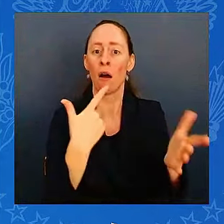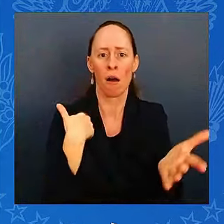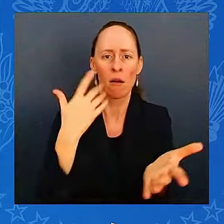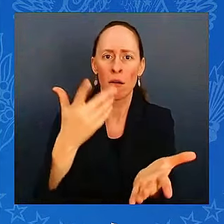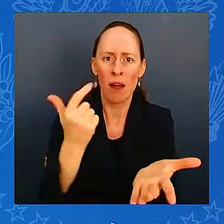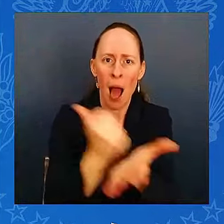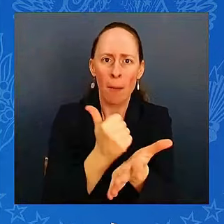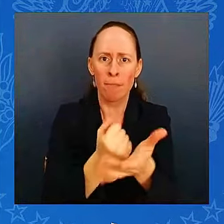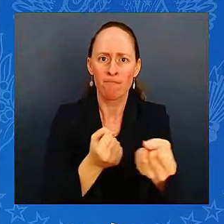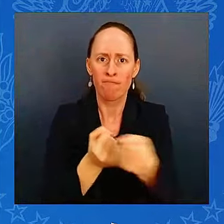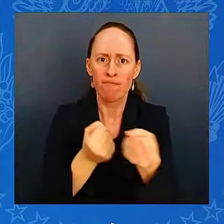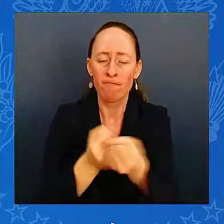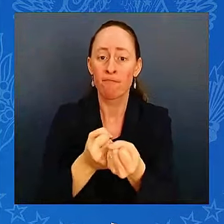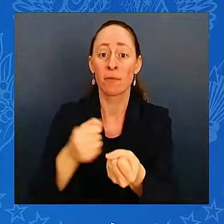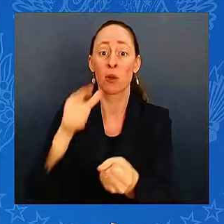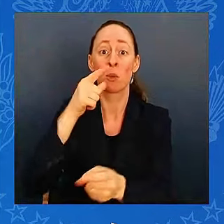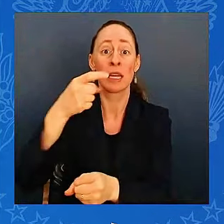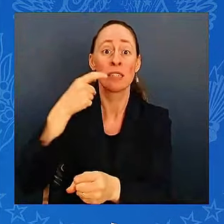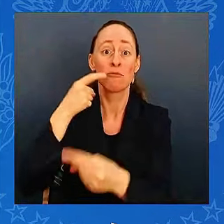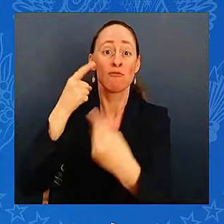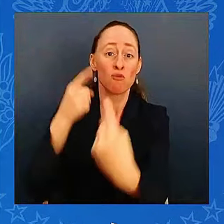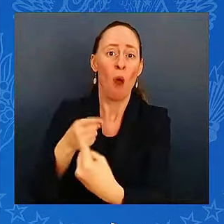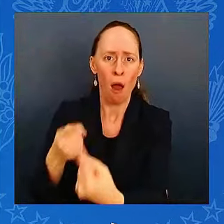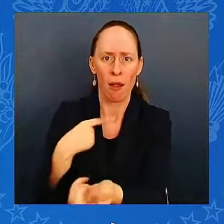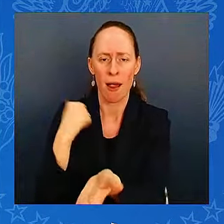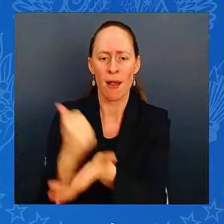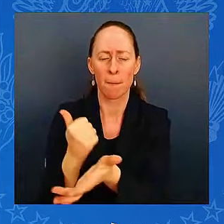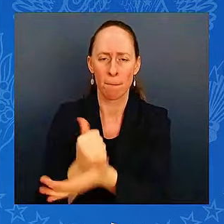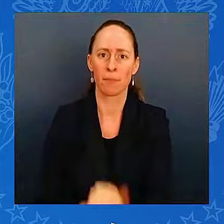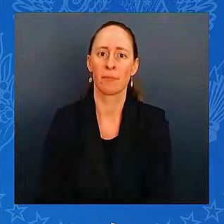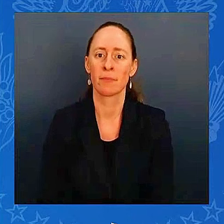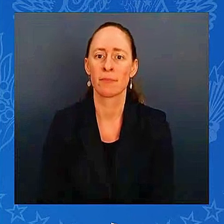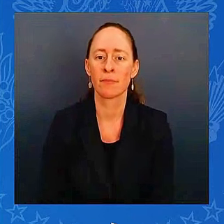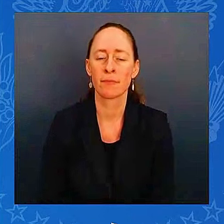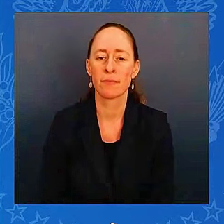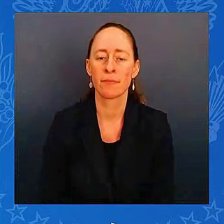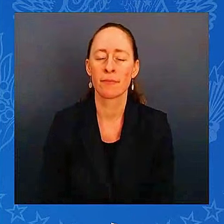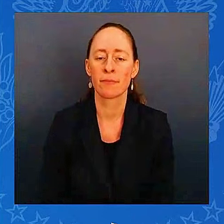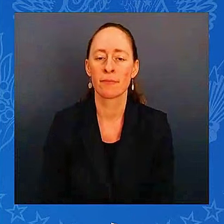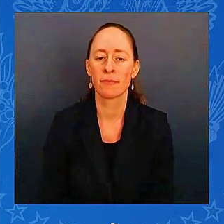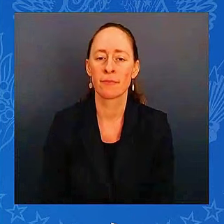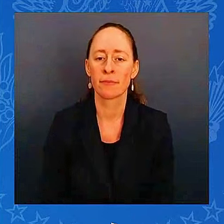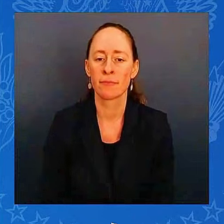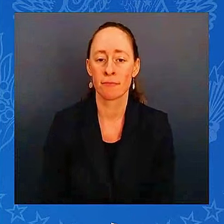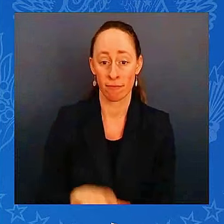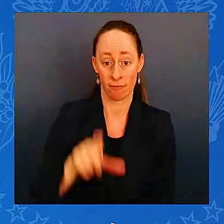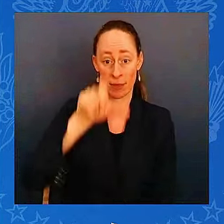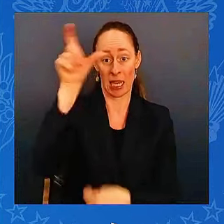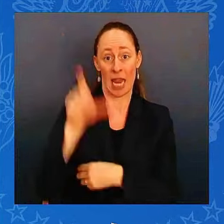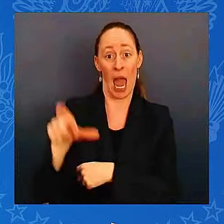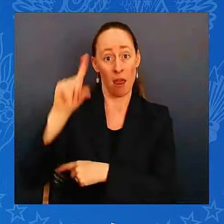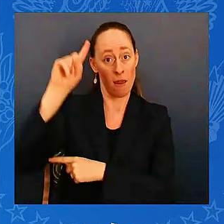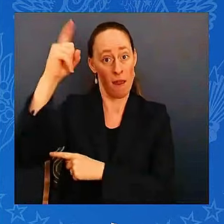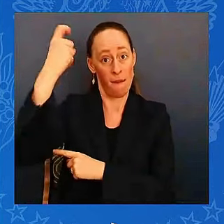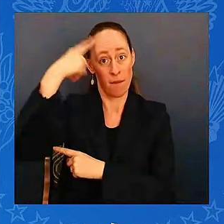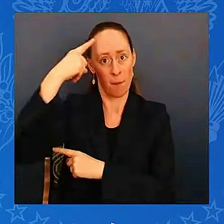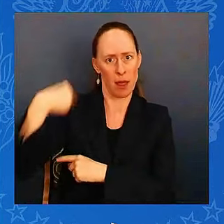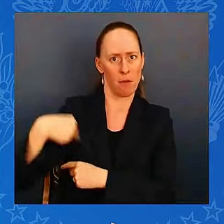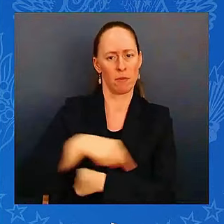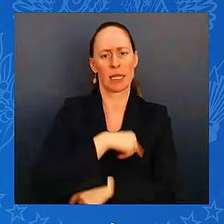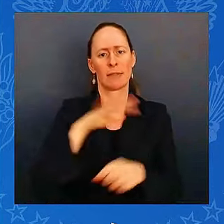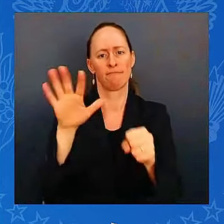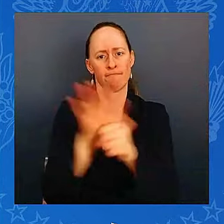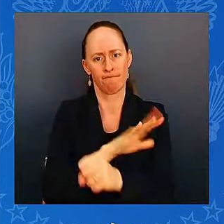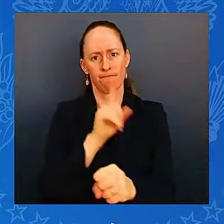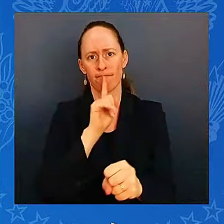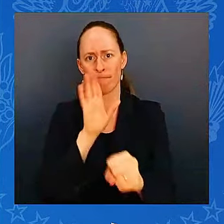has strengthened its commitment to countering synthetic drugs, adopting a specific national prevention plan